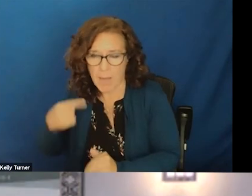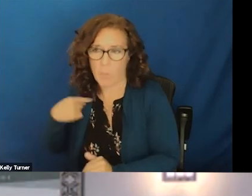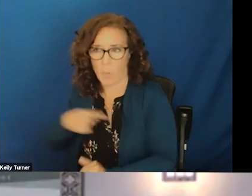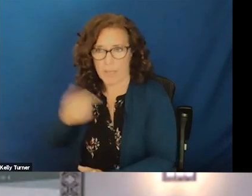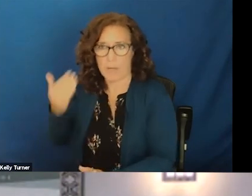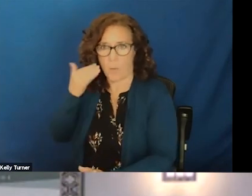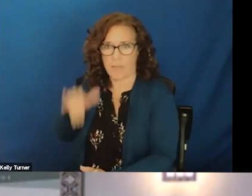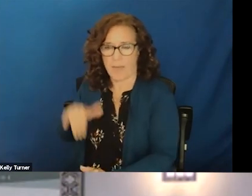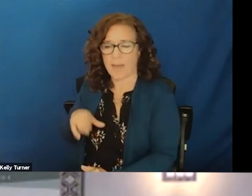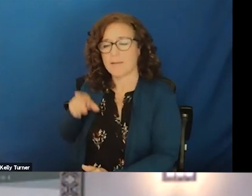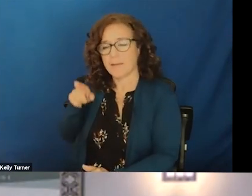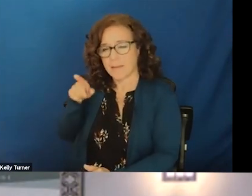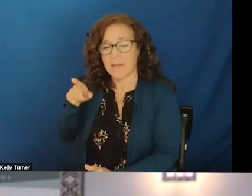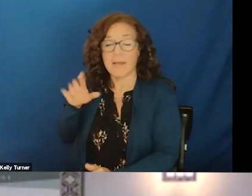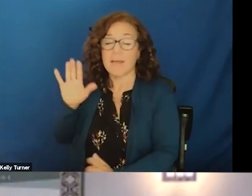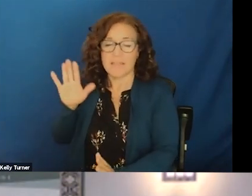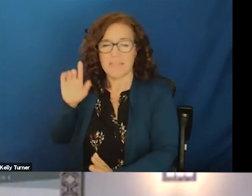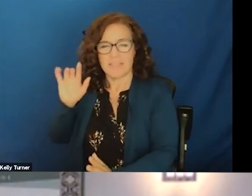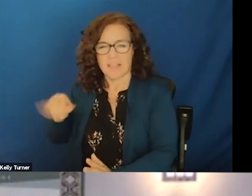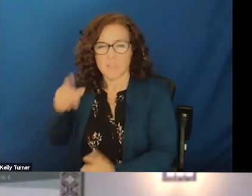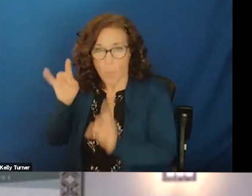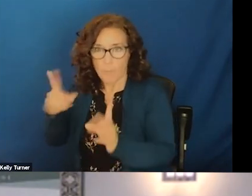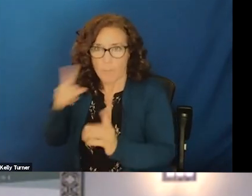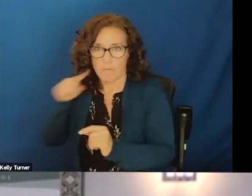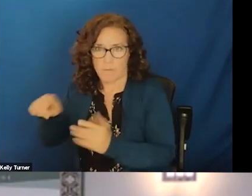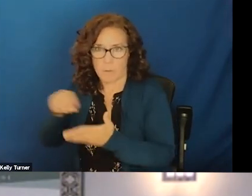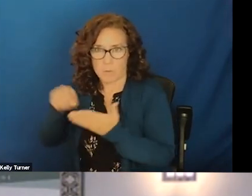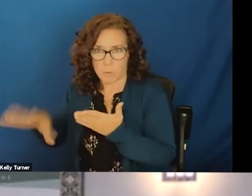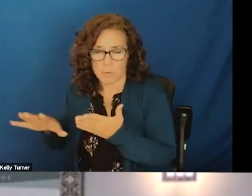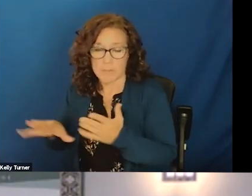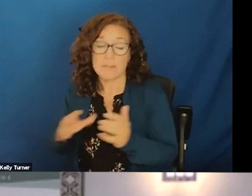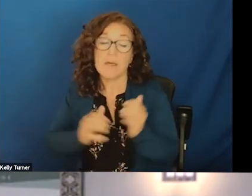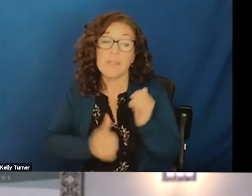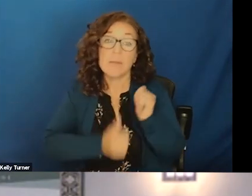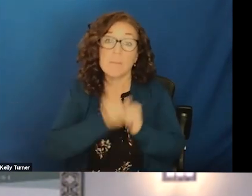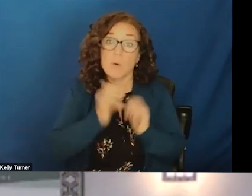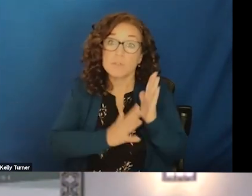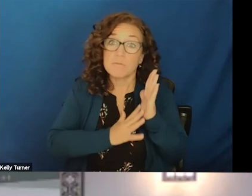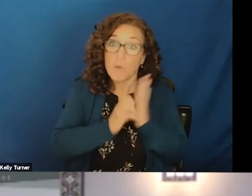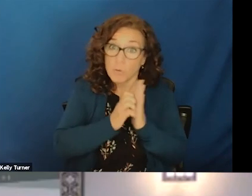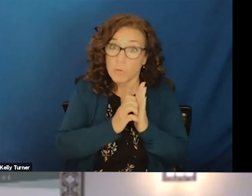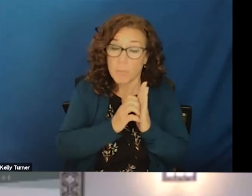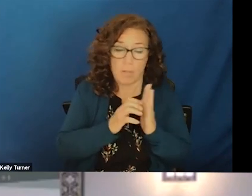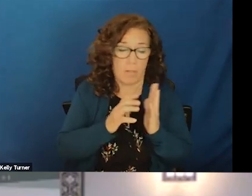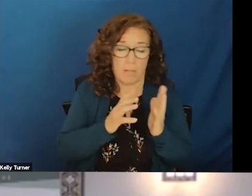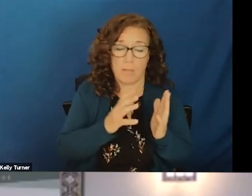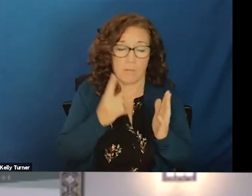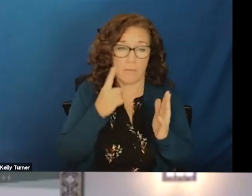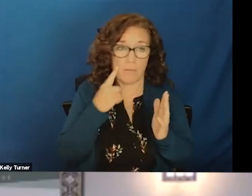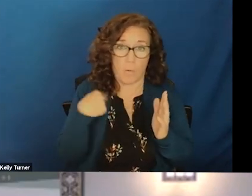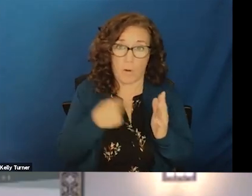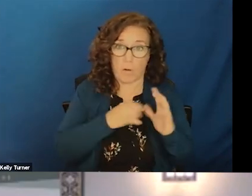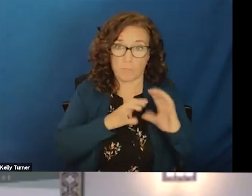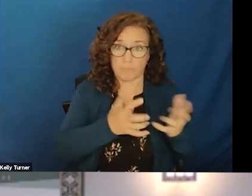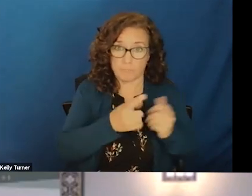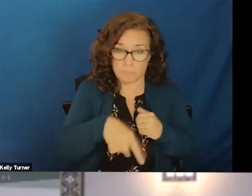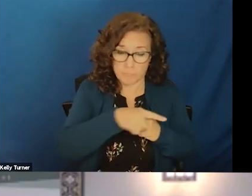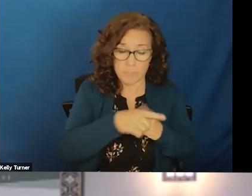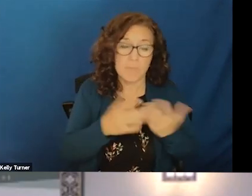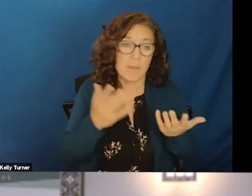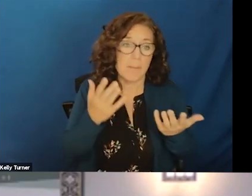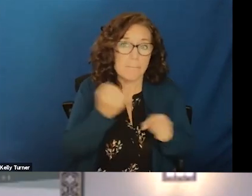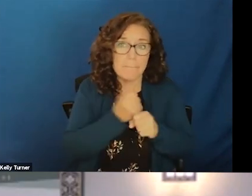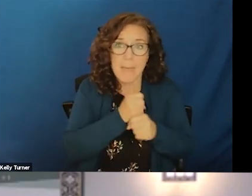the needy in our school district or at McKinley. Make McKinley Franklin School, just replicate it. Why don't you work